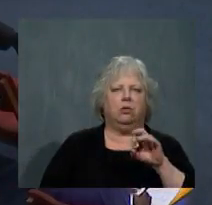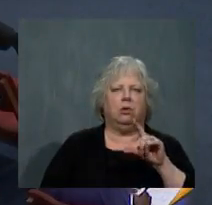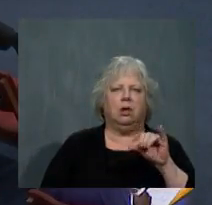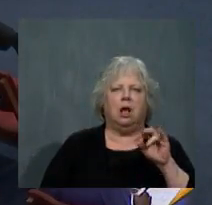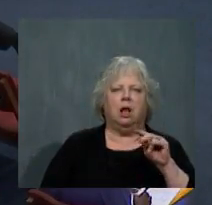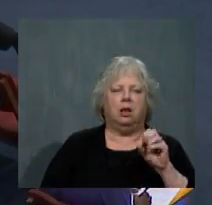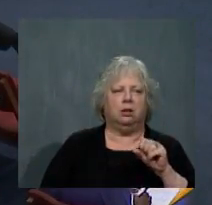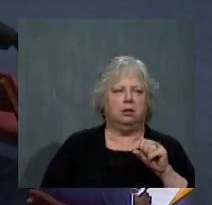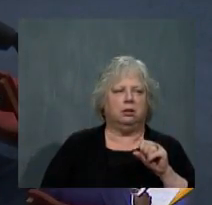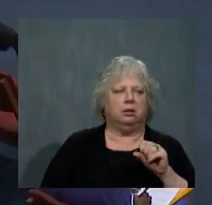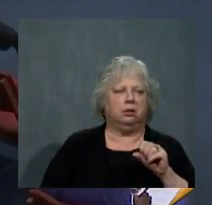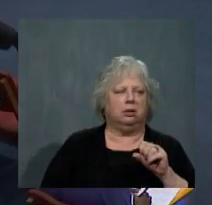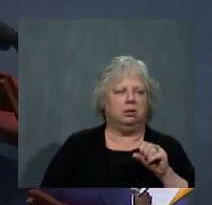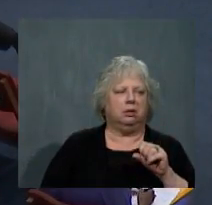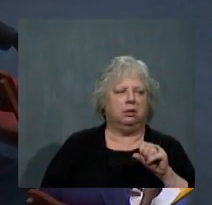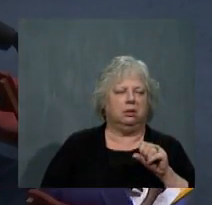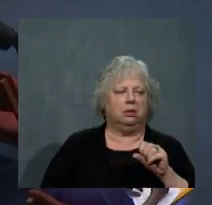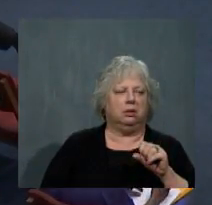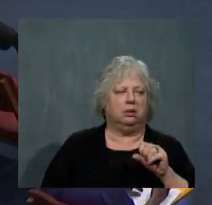all?